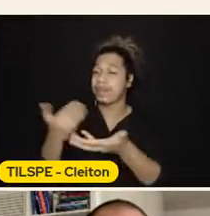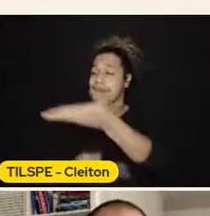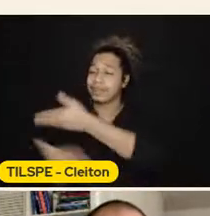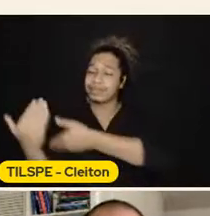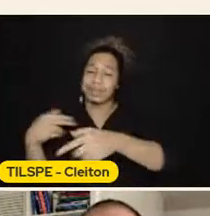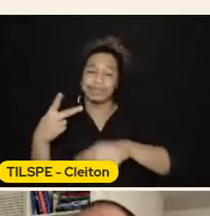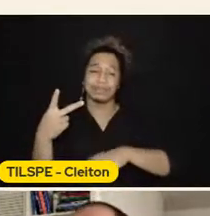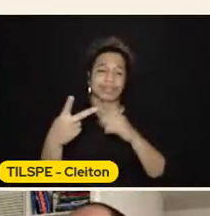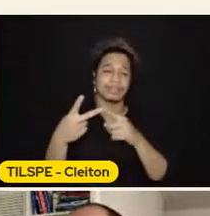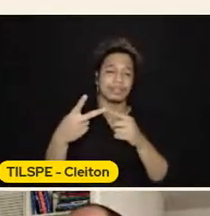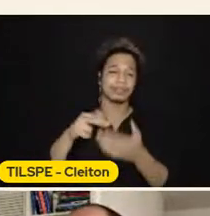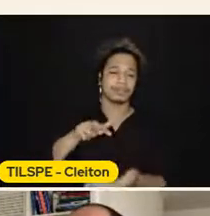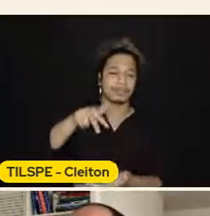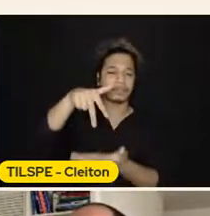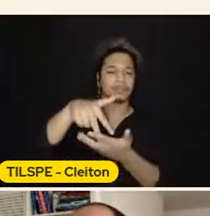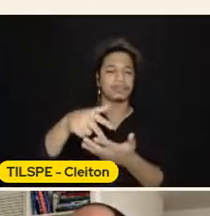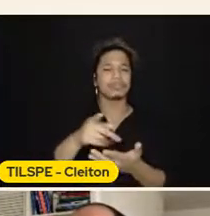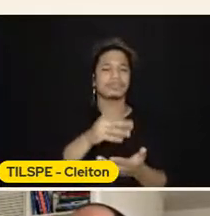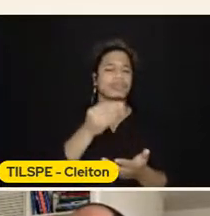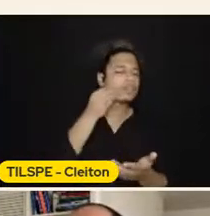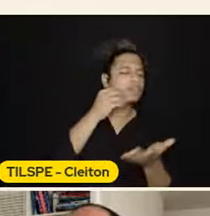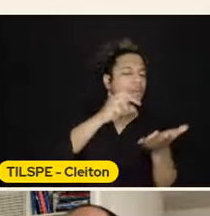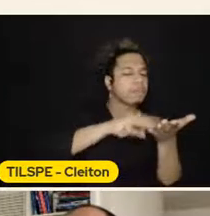a technician.